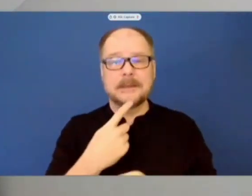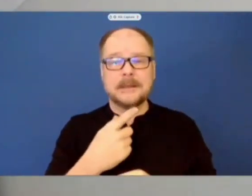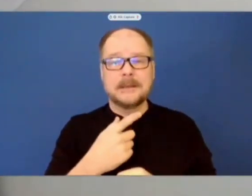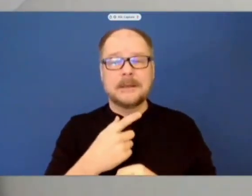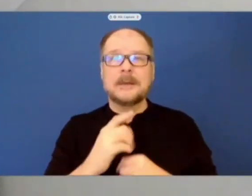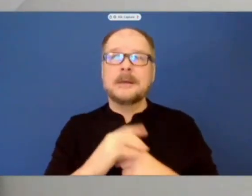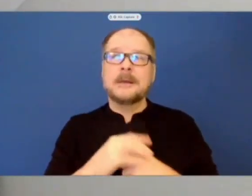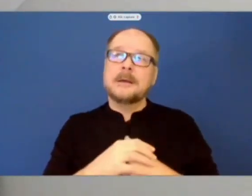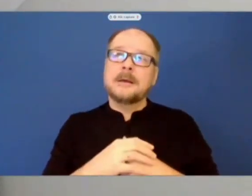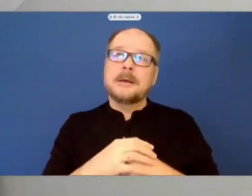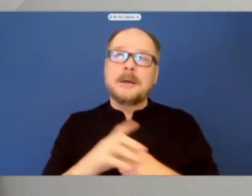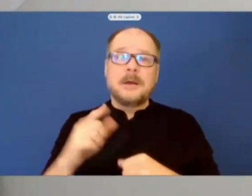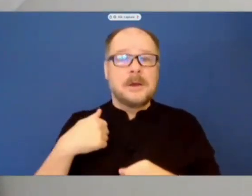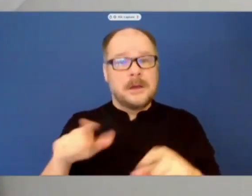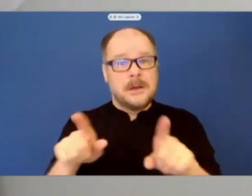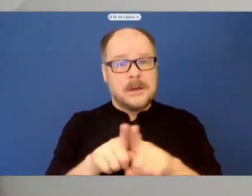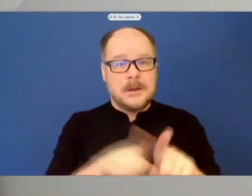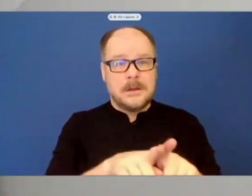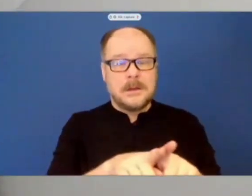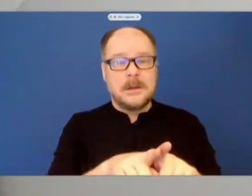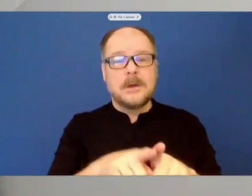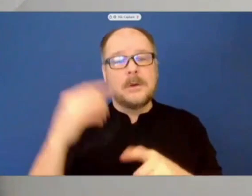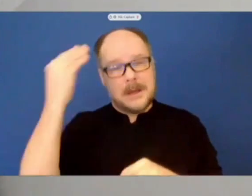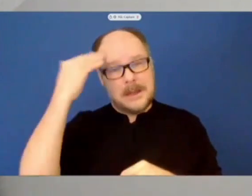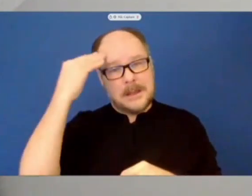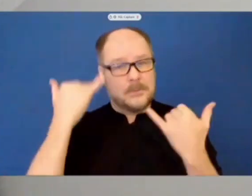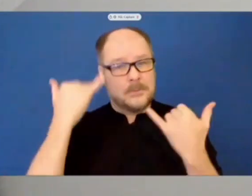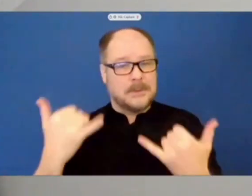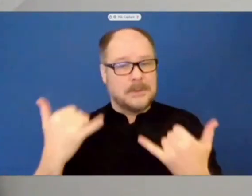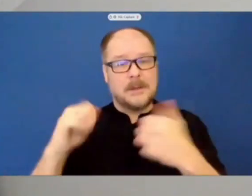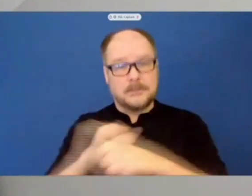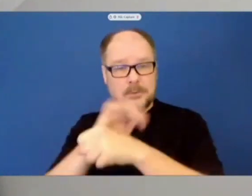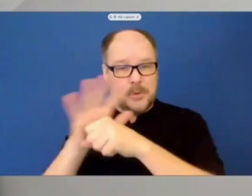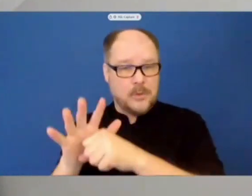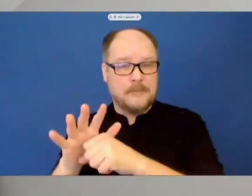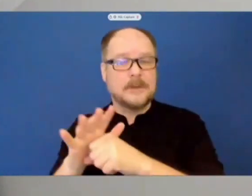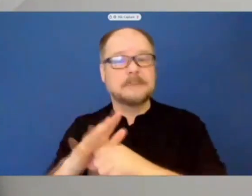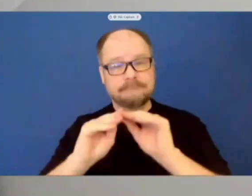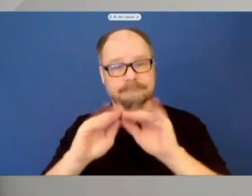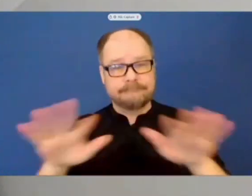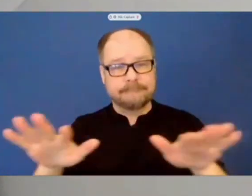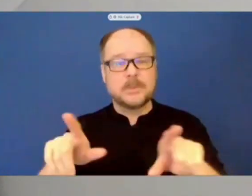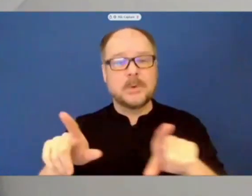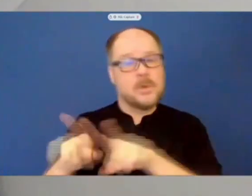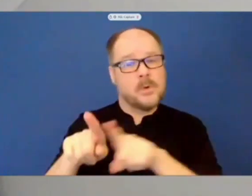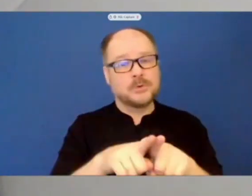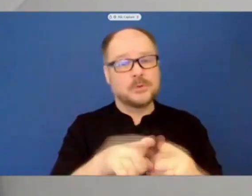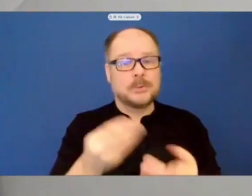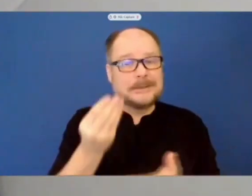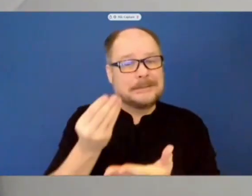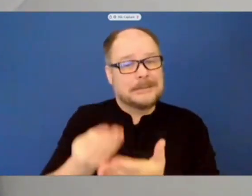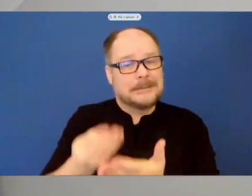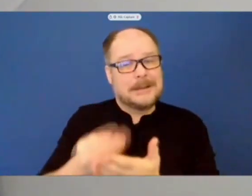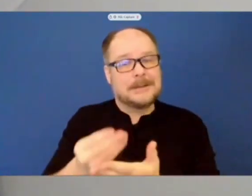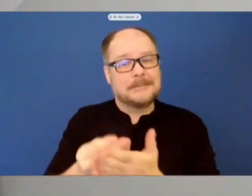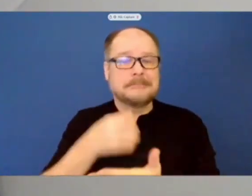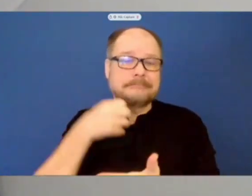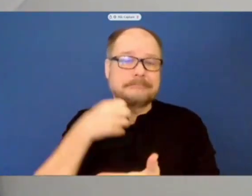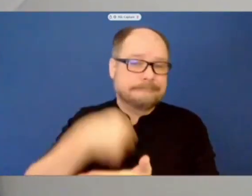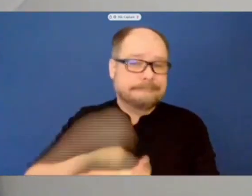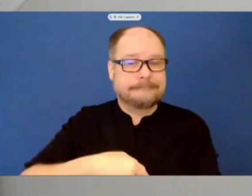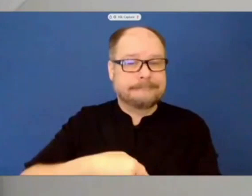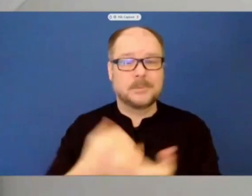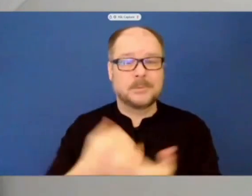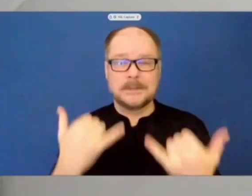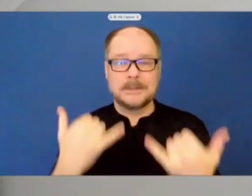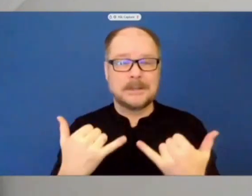I know we're dealing with the COVID pandemic, but we're also talking about an economic crisis as well. We have people that are in